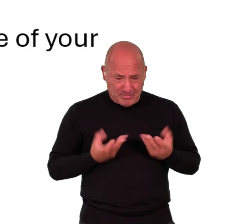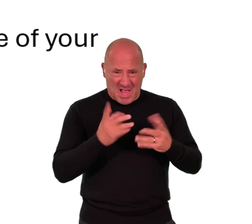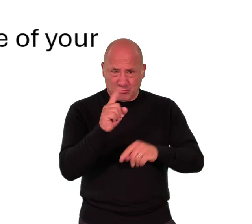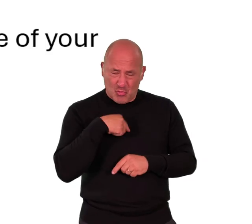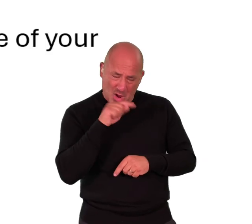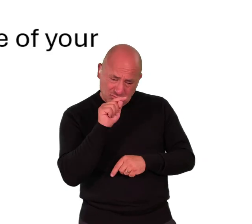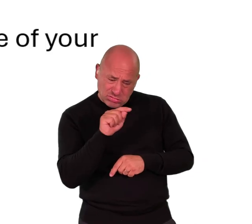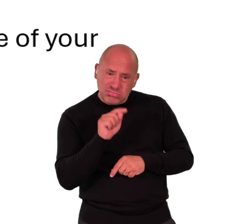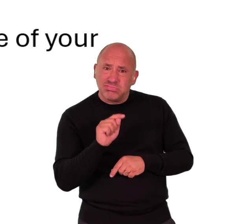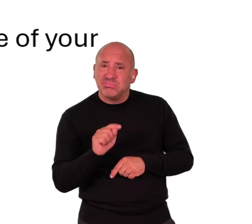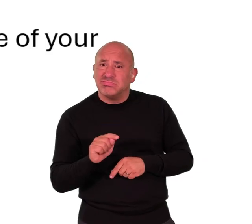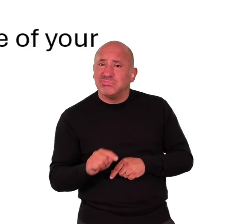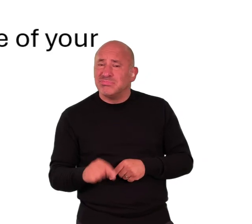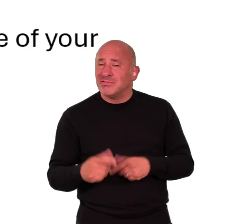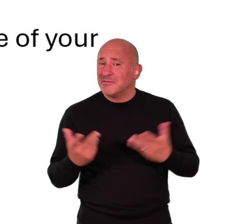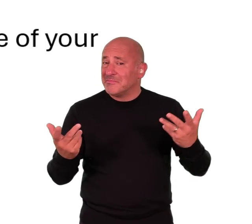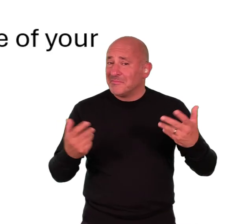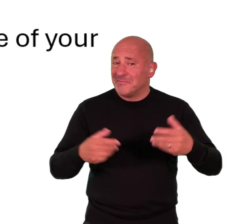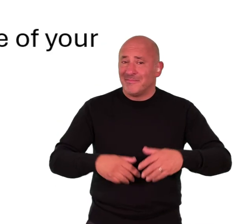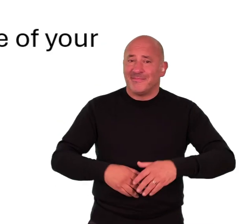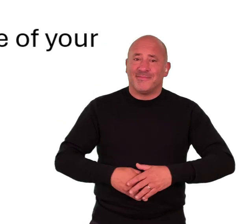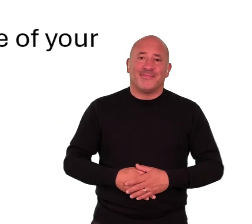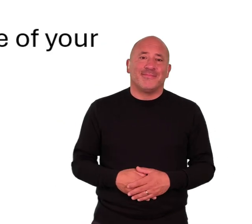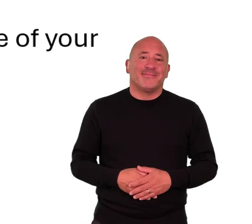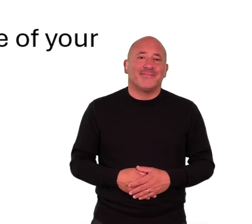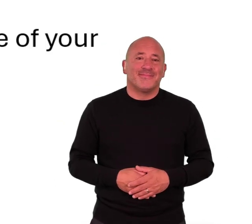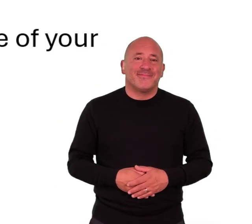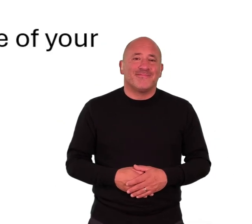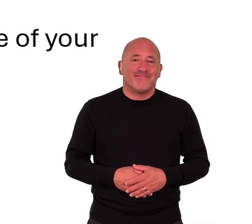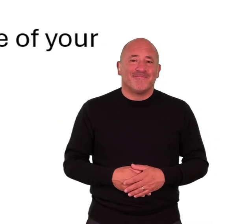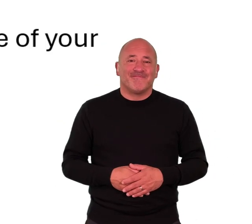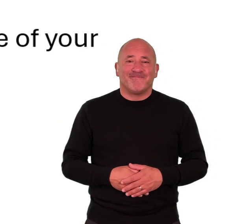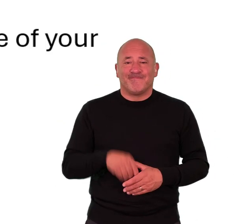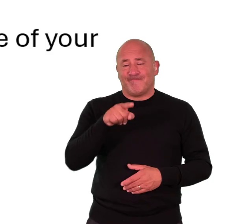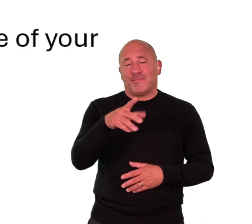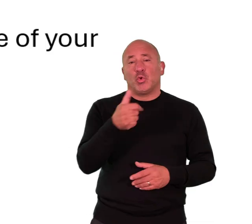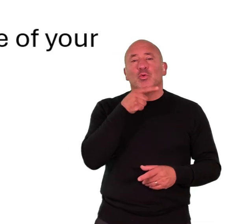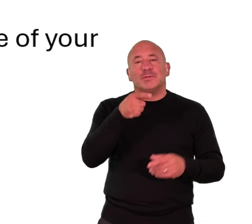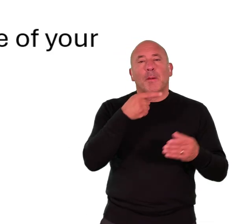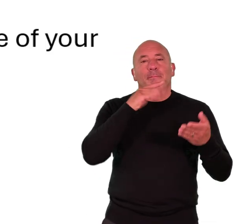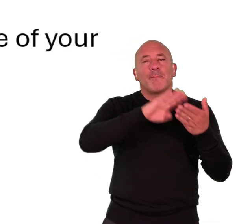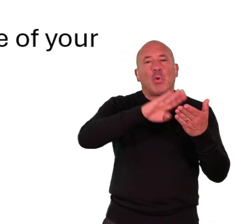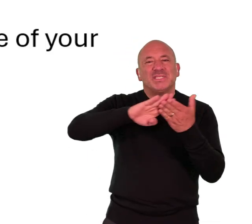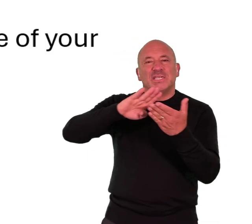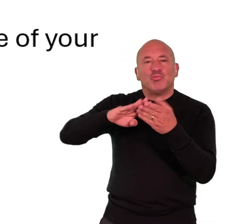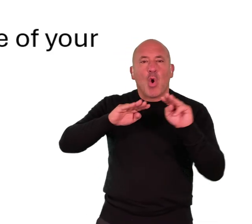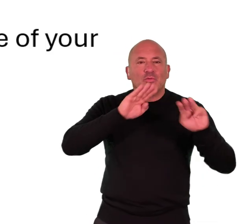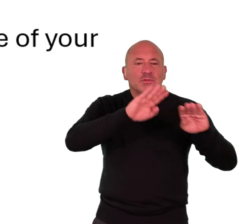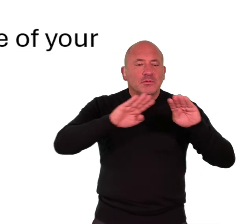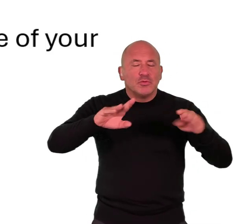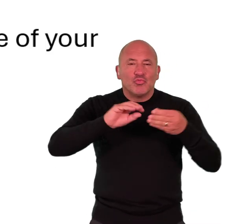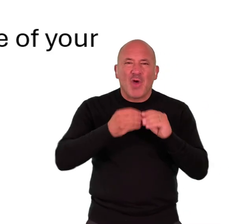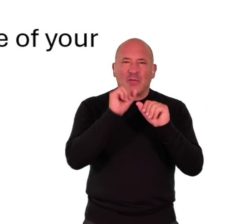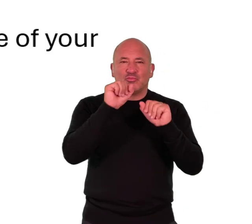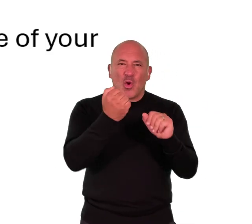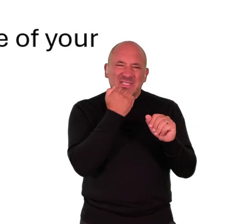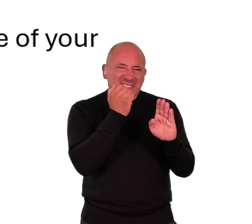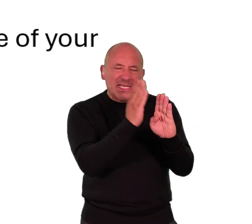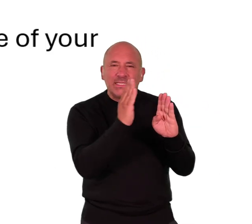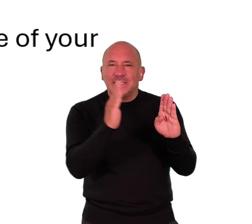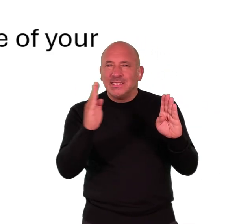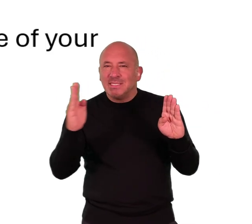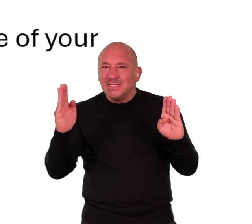The person who used the post-it notes to create their timeline had another helpful tip. They looked at each post-it on